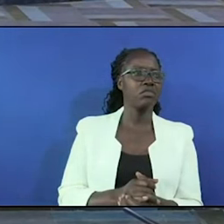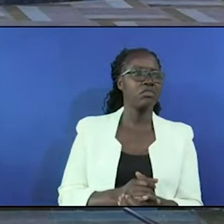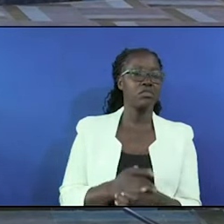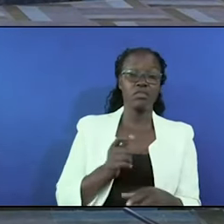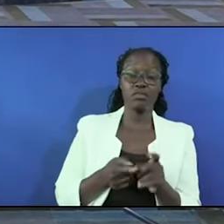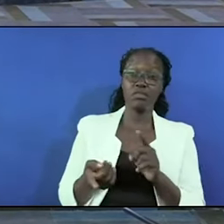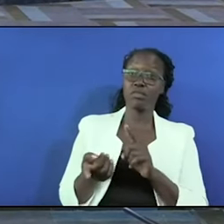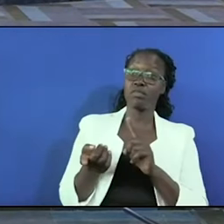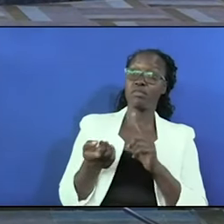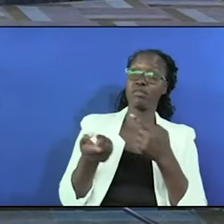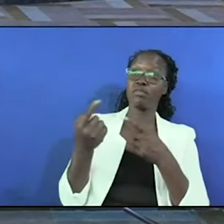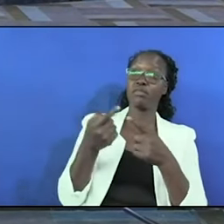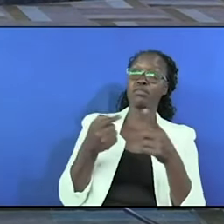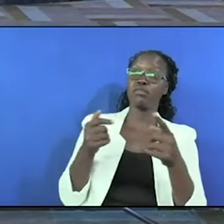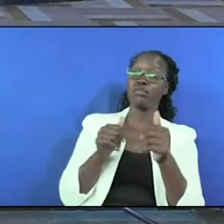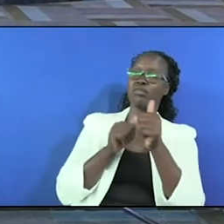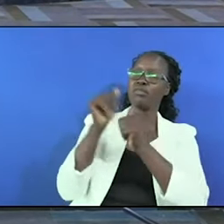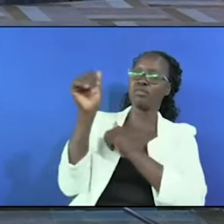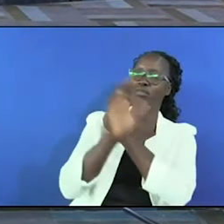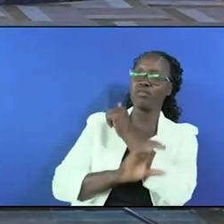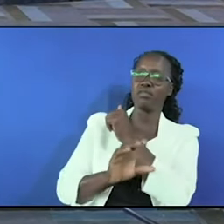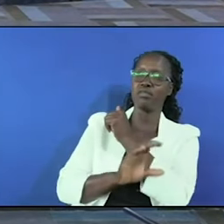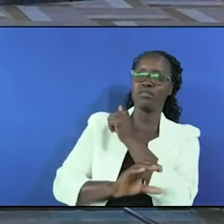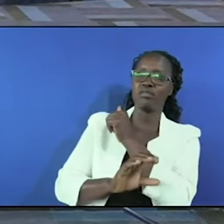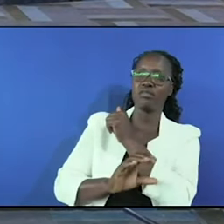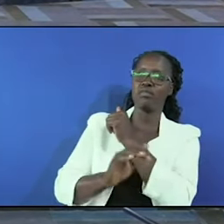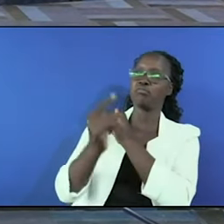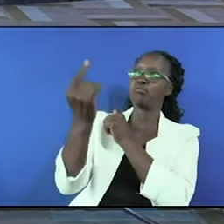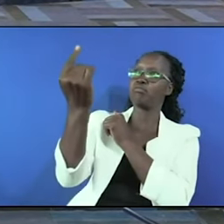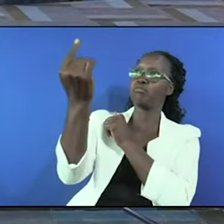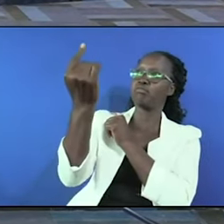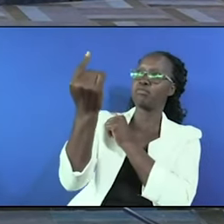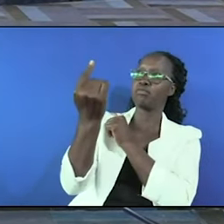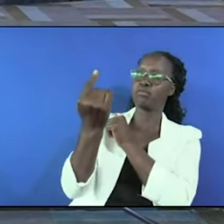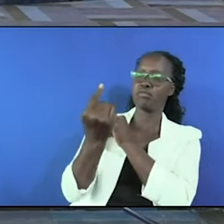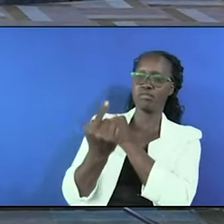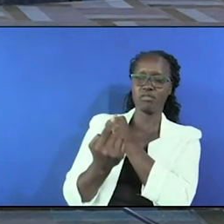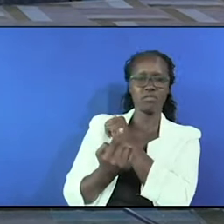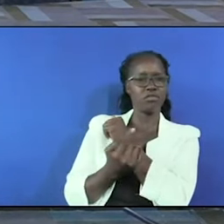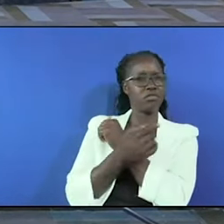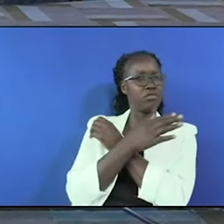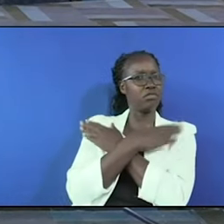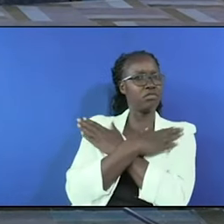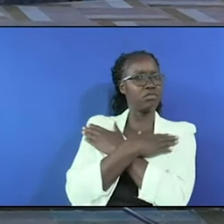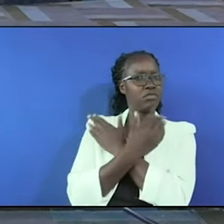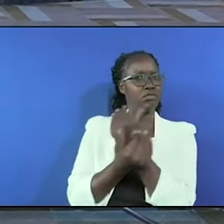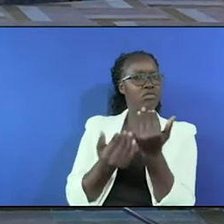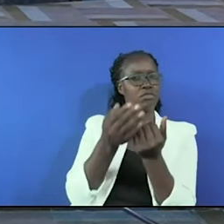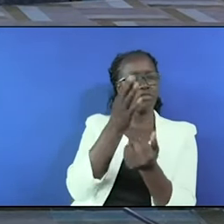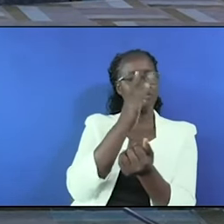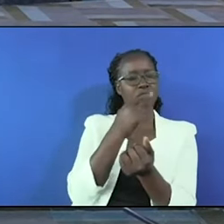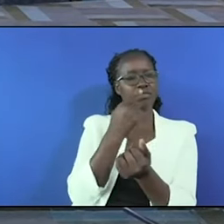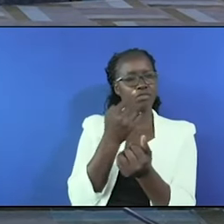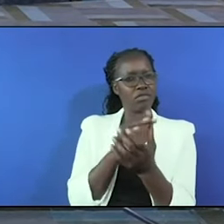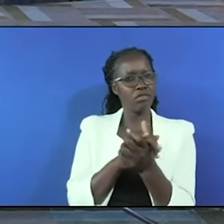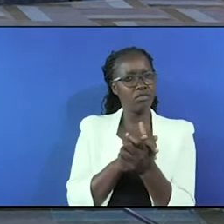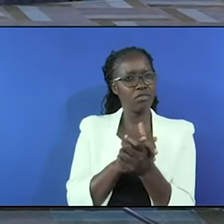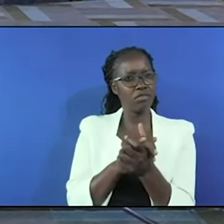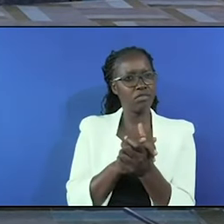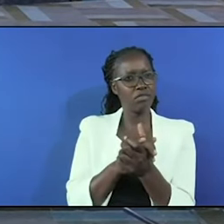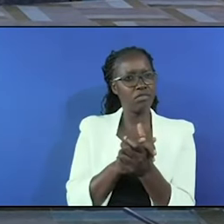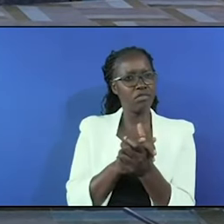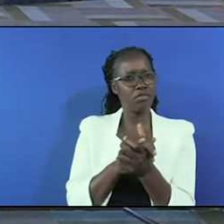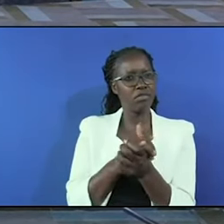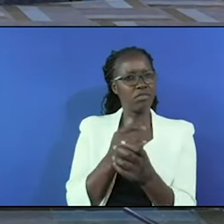When I came from that faraway country, where my friends and the children of God put me in that plane, I was